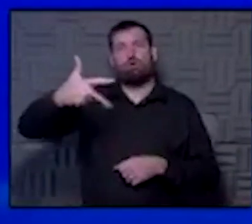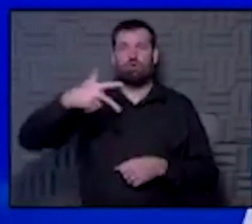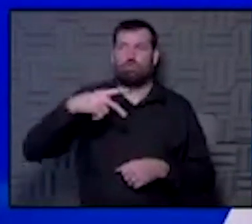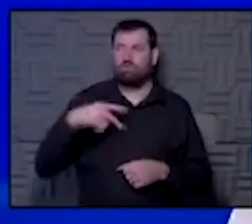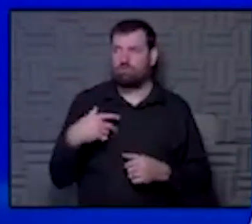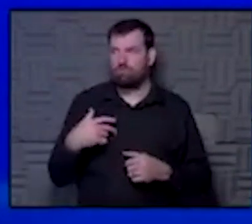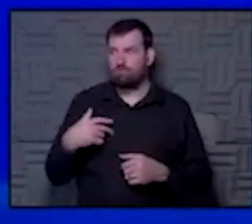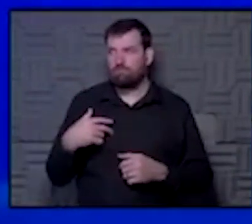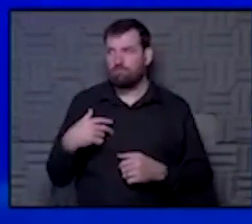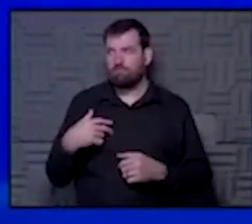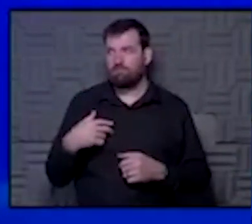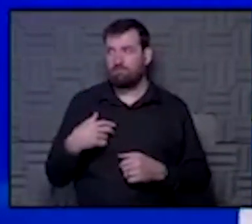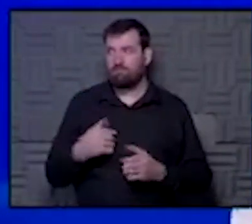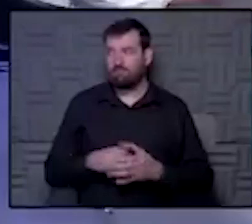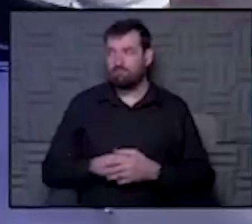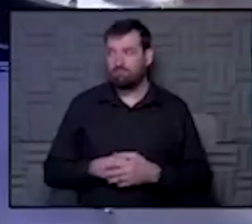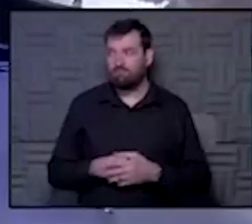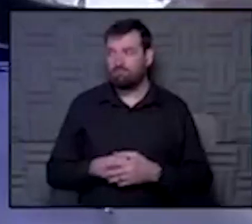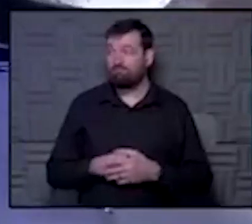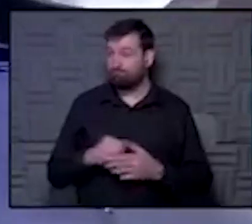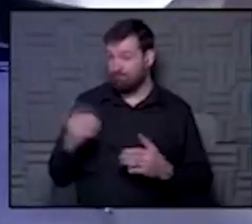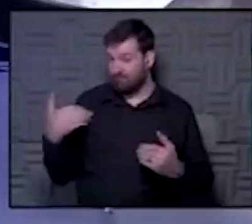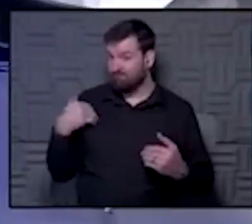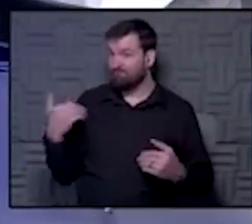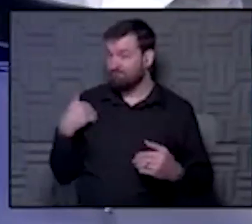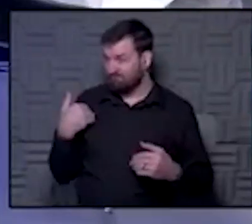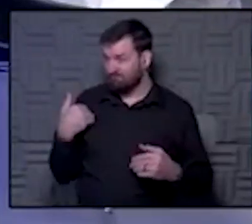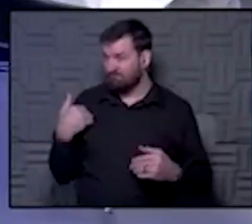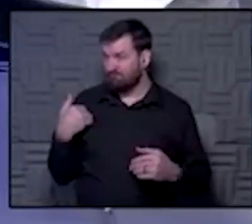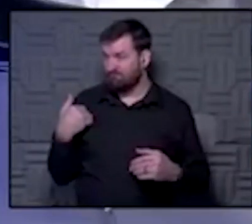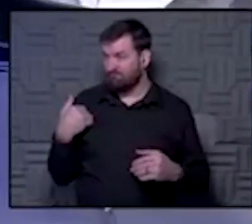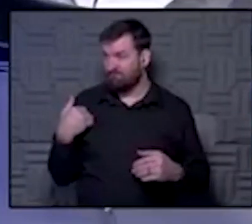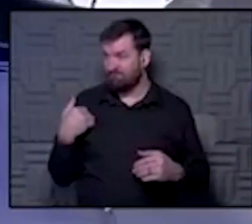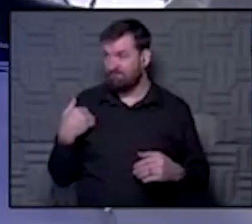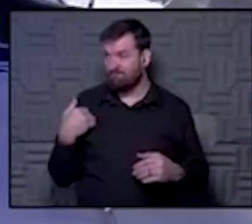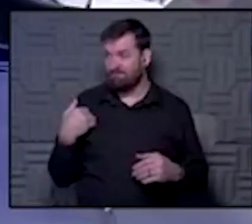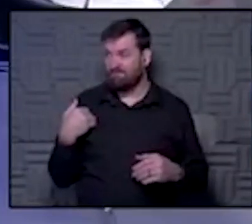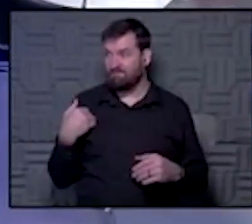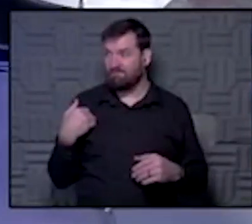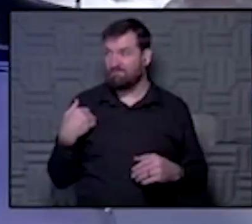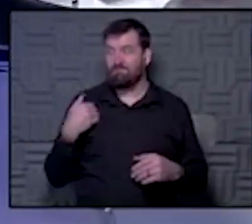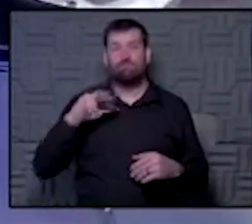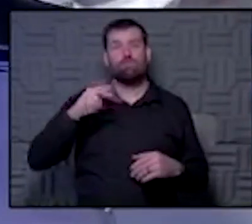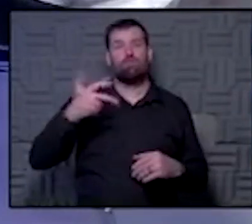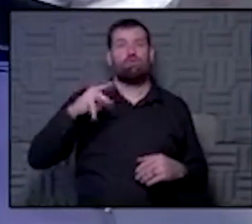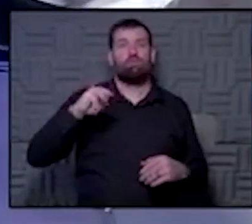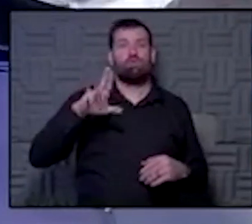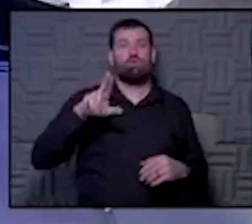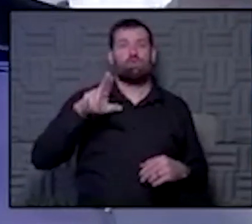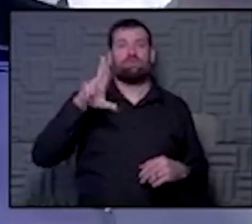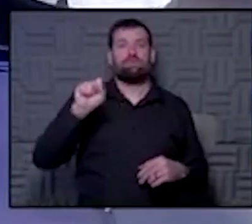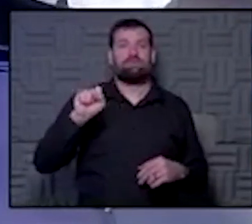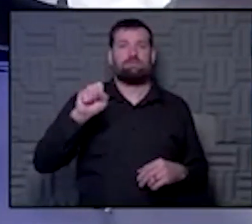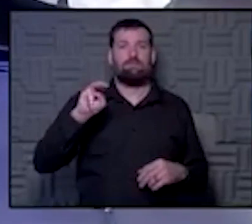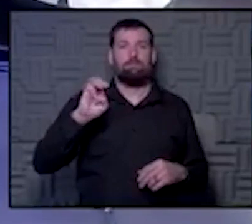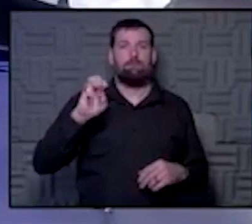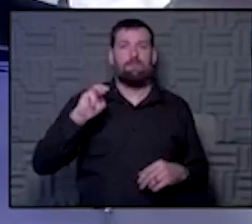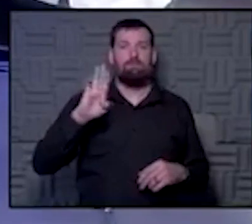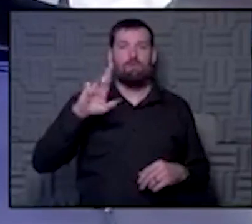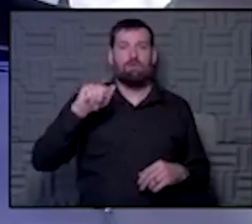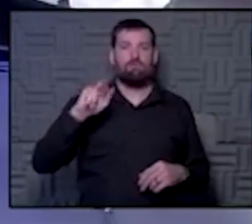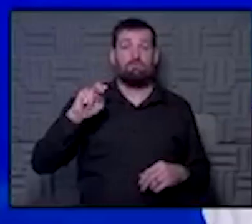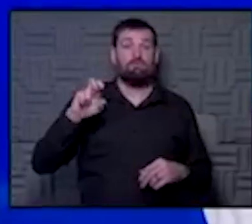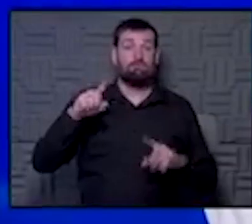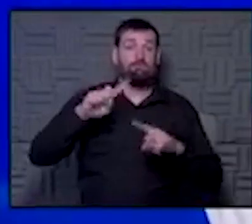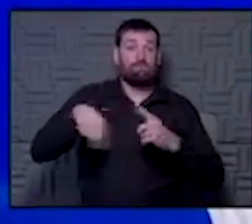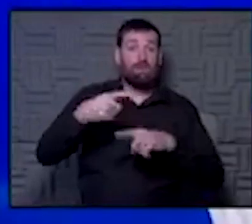beginning, it's always important. Yeah. Okay, where is it? I got him. To cover our third mucous membrane. And we carry them with us because whenever we're up